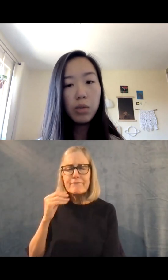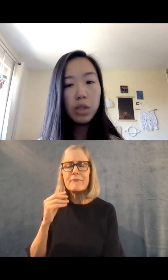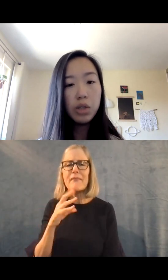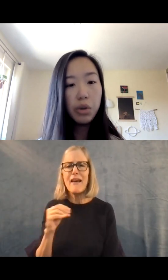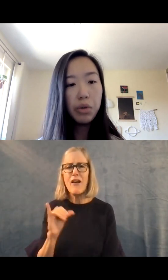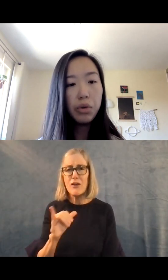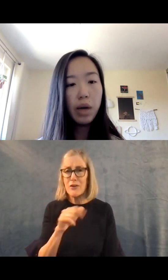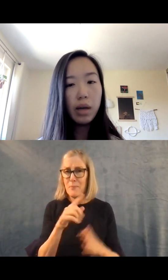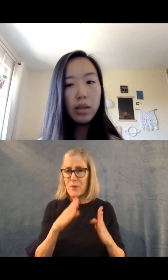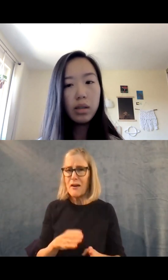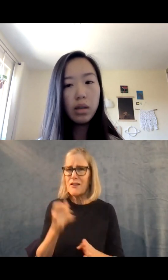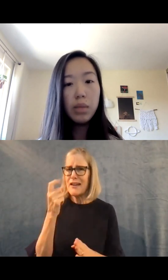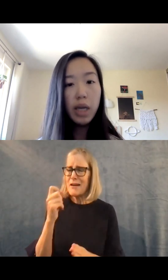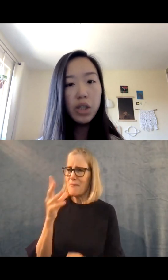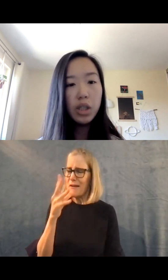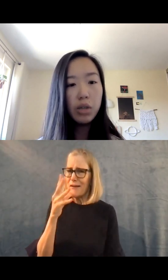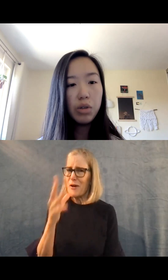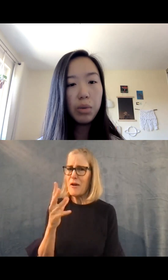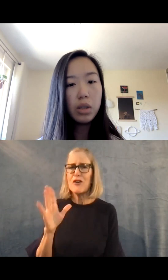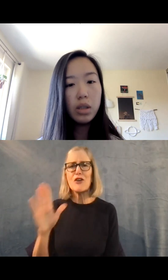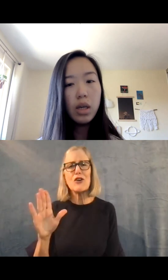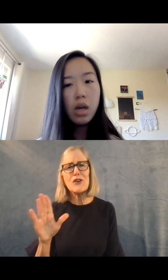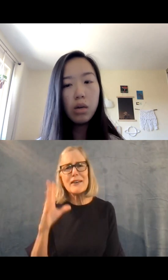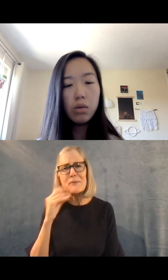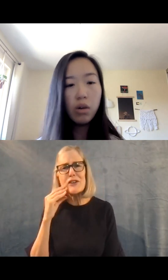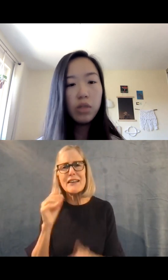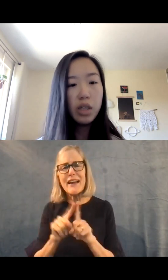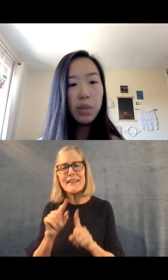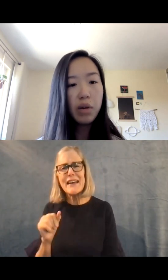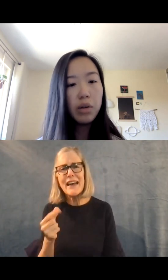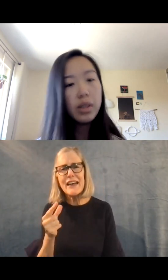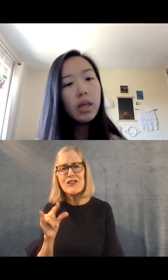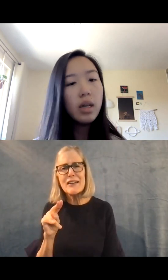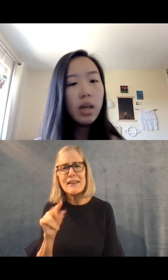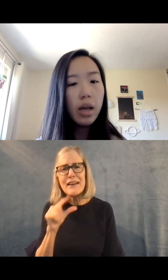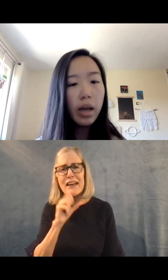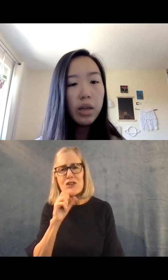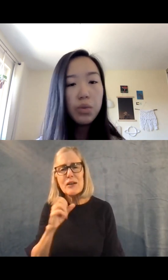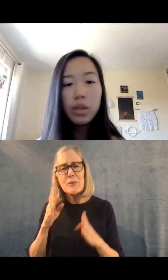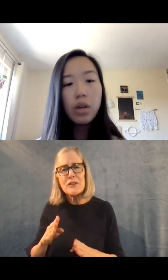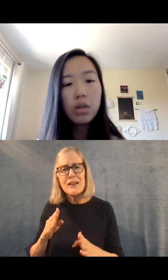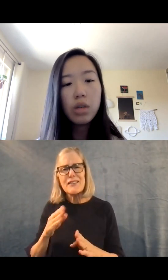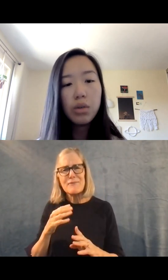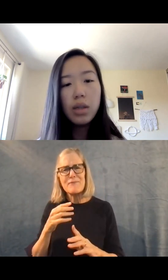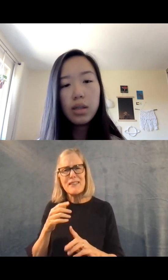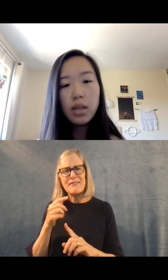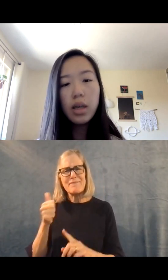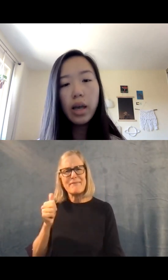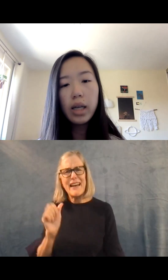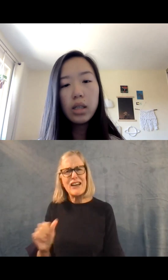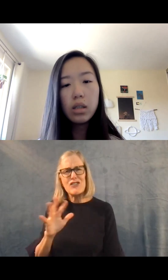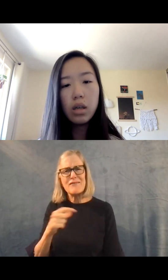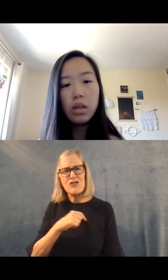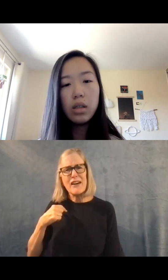understand what she was going through as an aging elderly person of Chinese background. And with the doctors not really